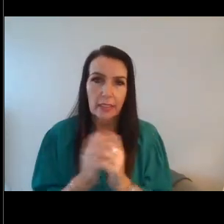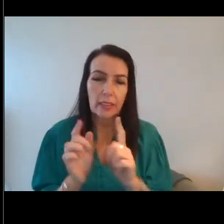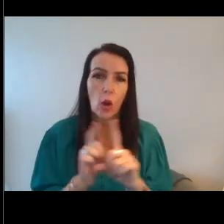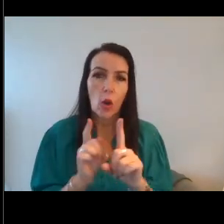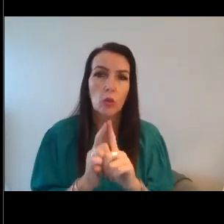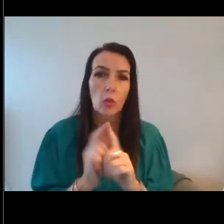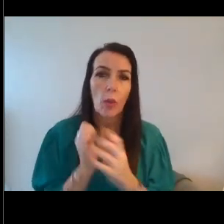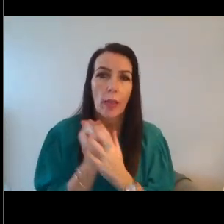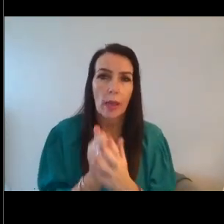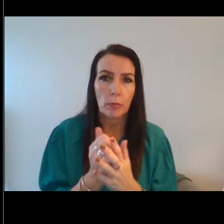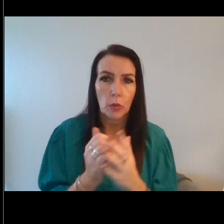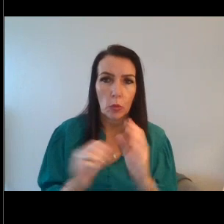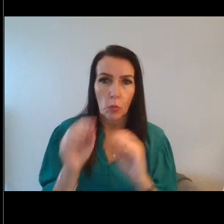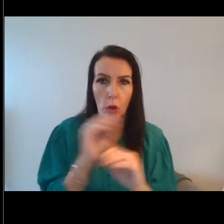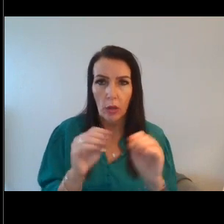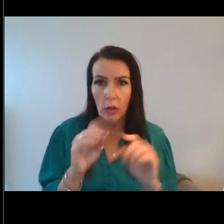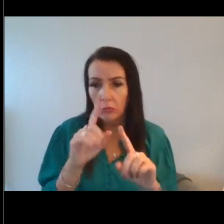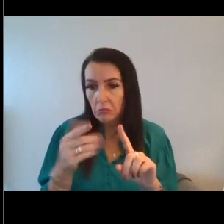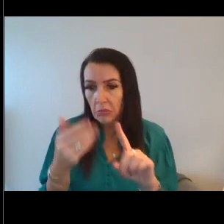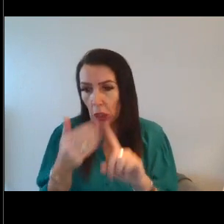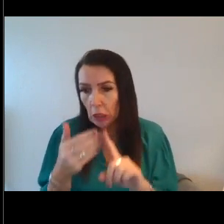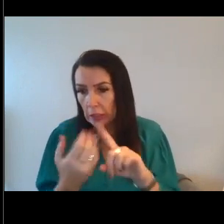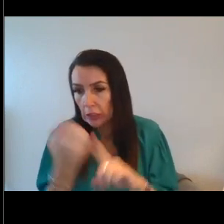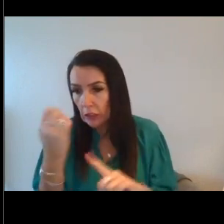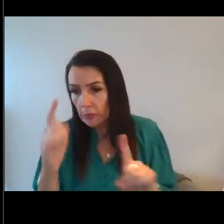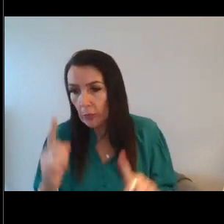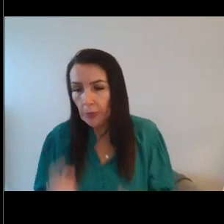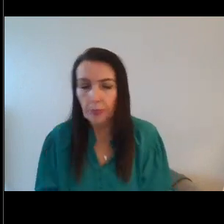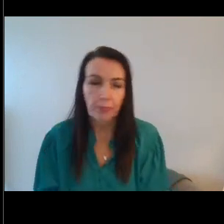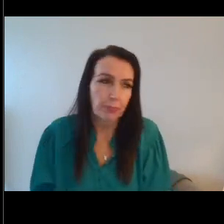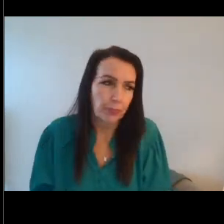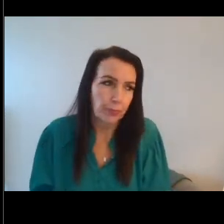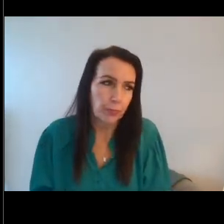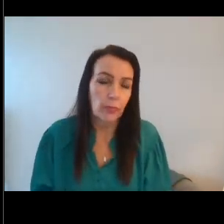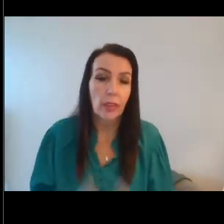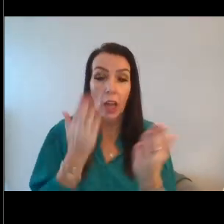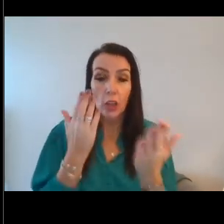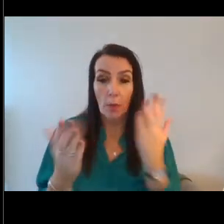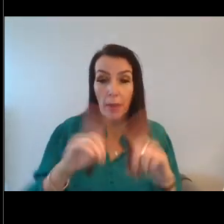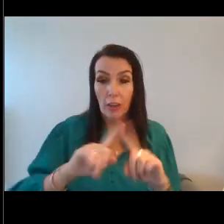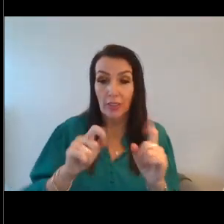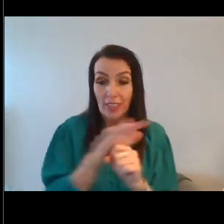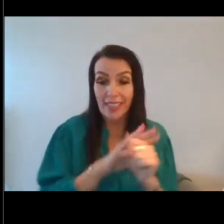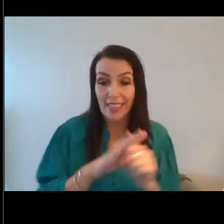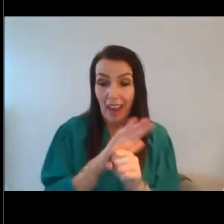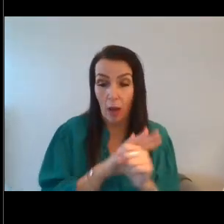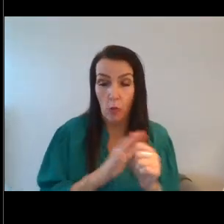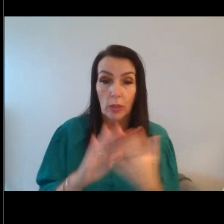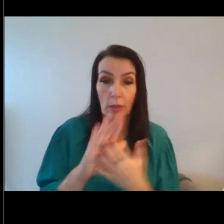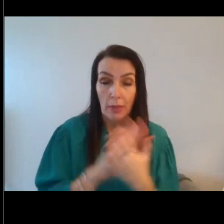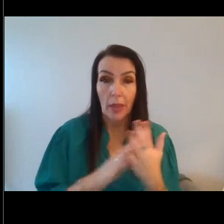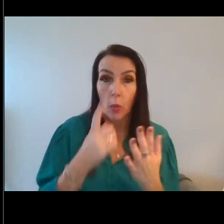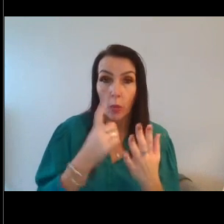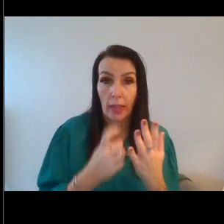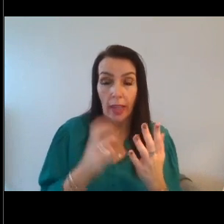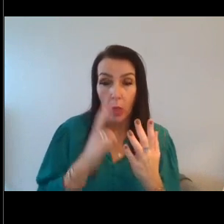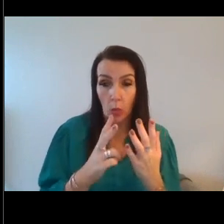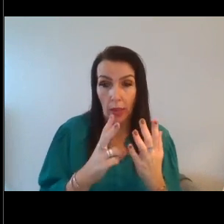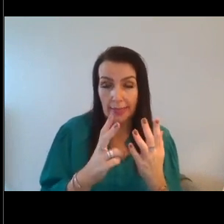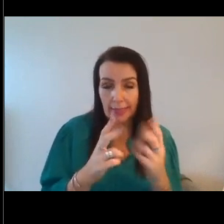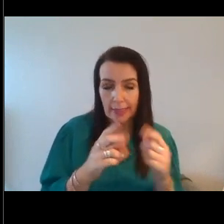the scenario will achieve the intended targets or outcomes. Now, comparing different scenarios over time helps us to identify an optimal pathway